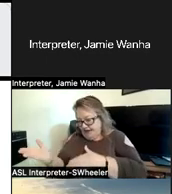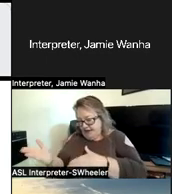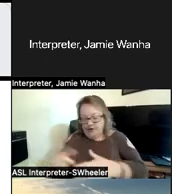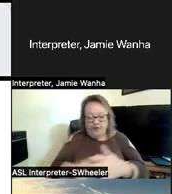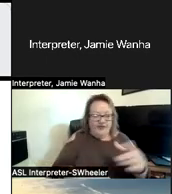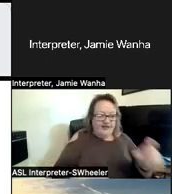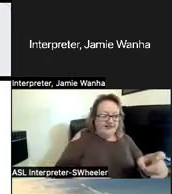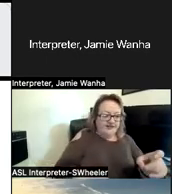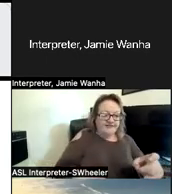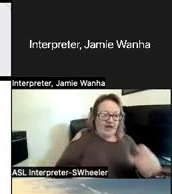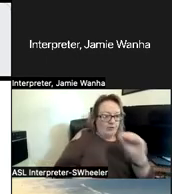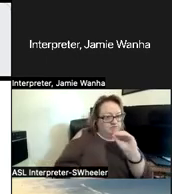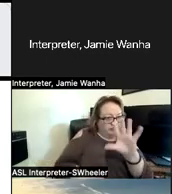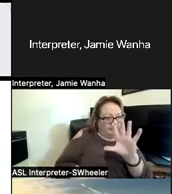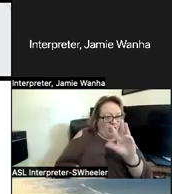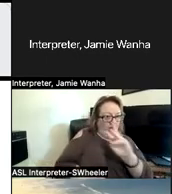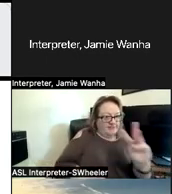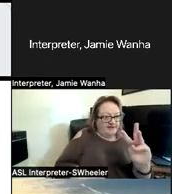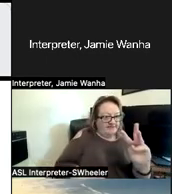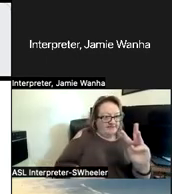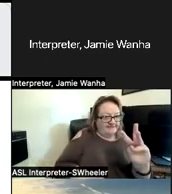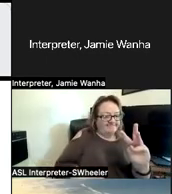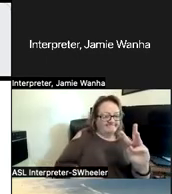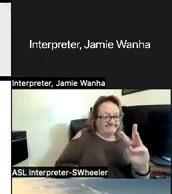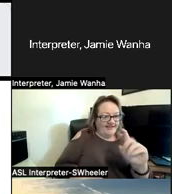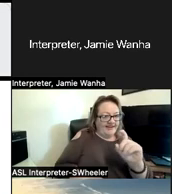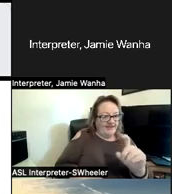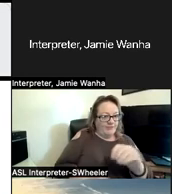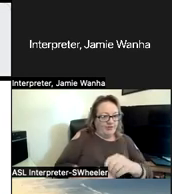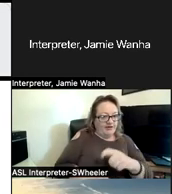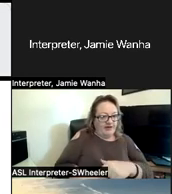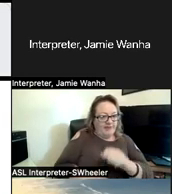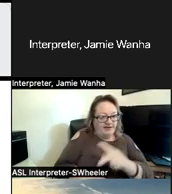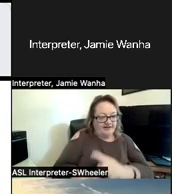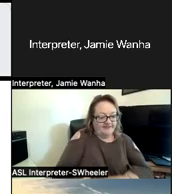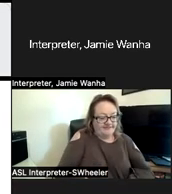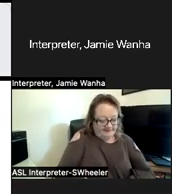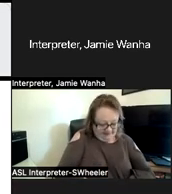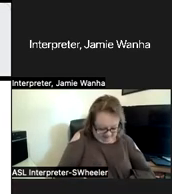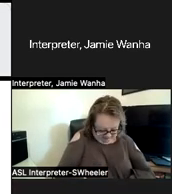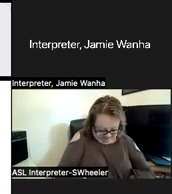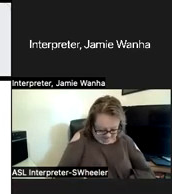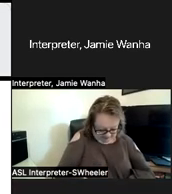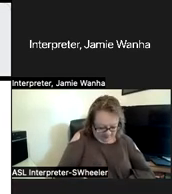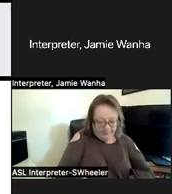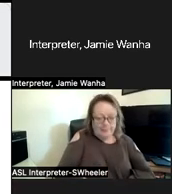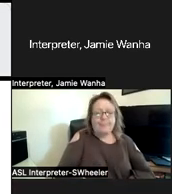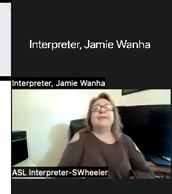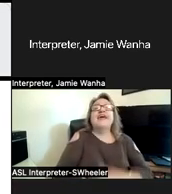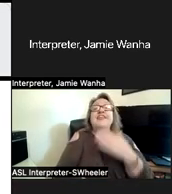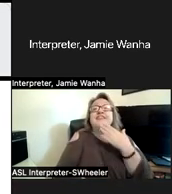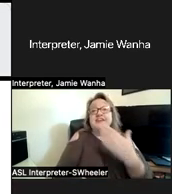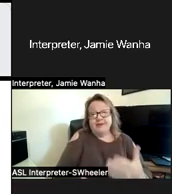I will put in the chat our website, and hopefully I've given you a little bit more time back. Thank you very much, Valerie. And I'm going to